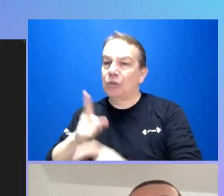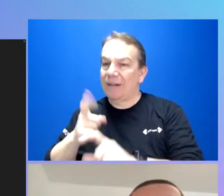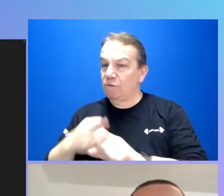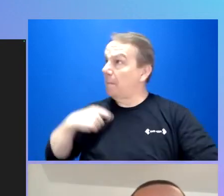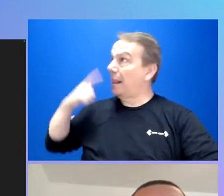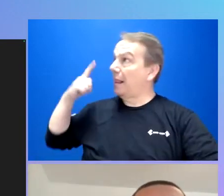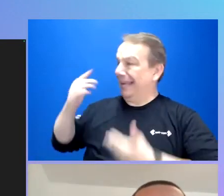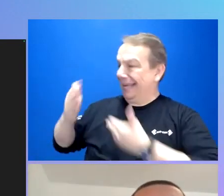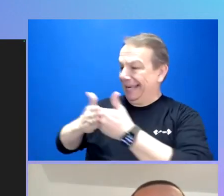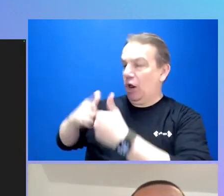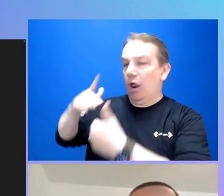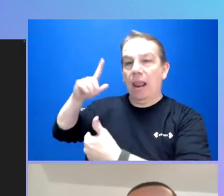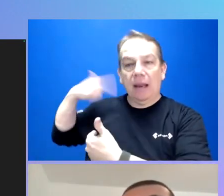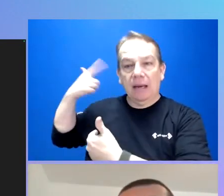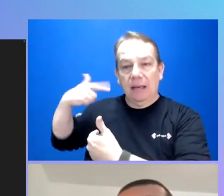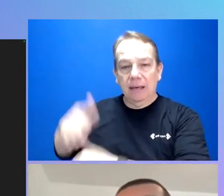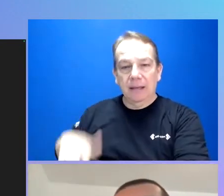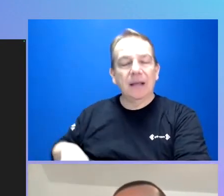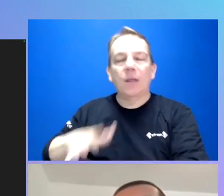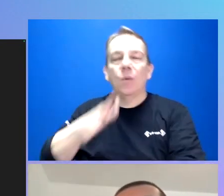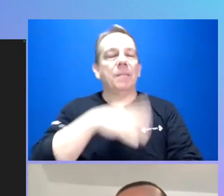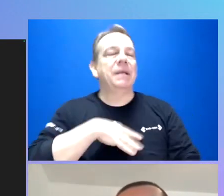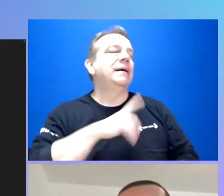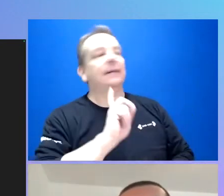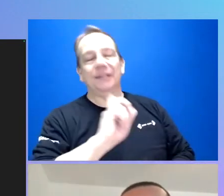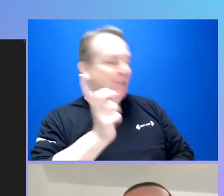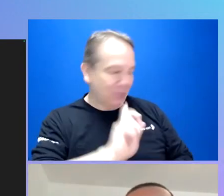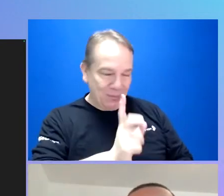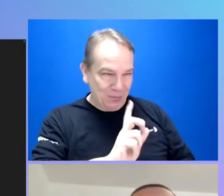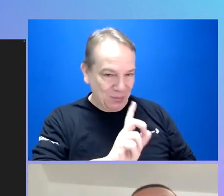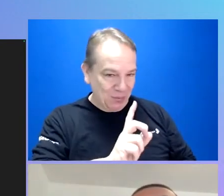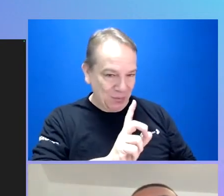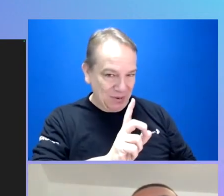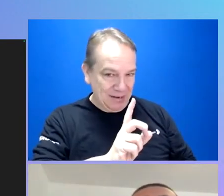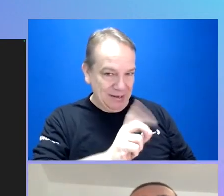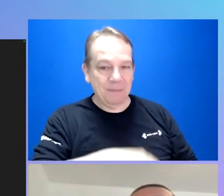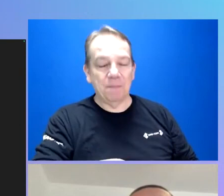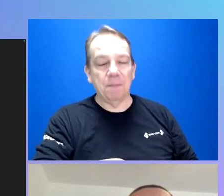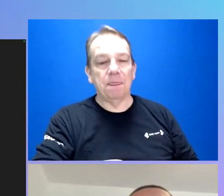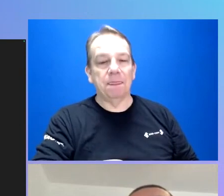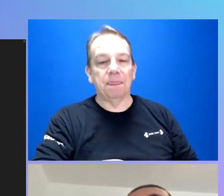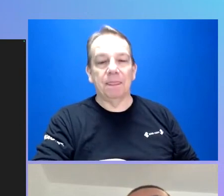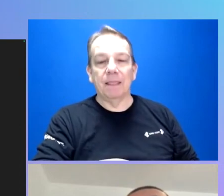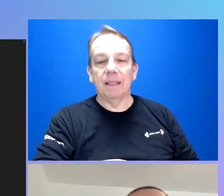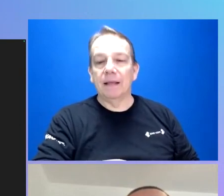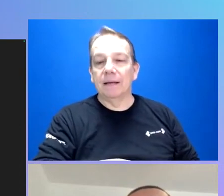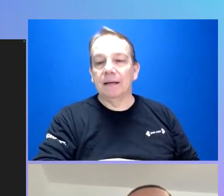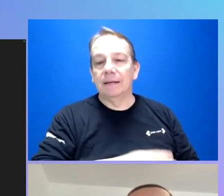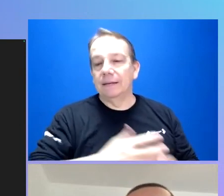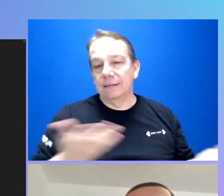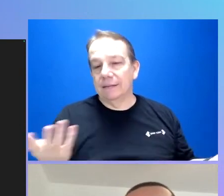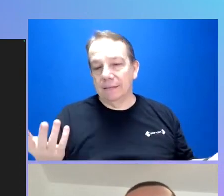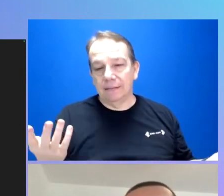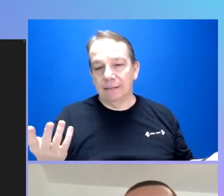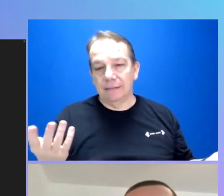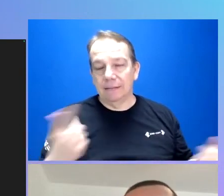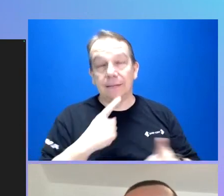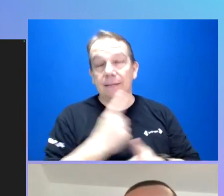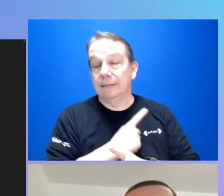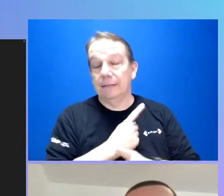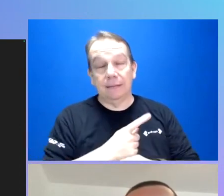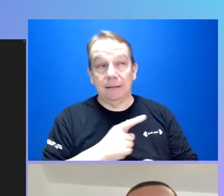from near London. She shakes her head at me, which is astonishing to